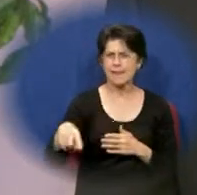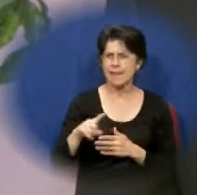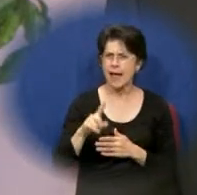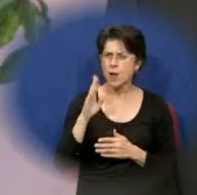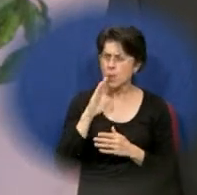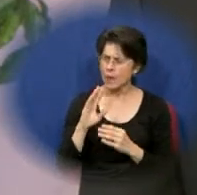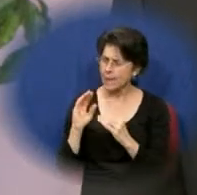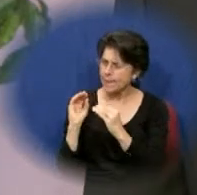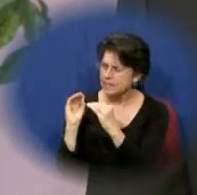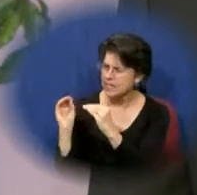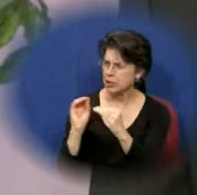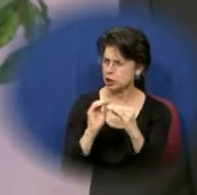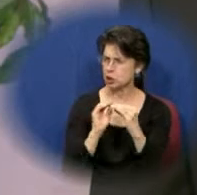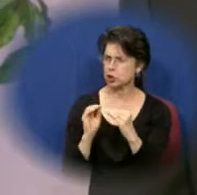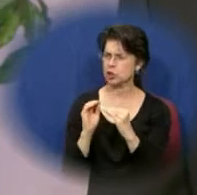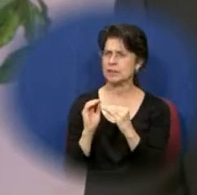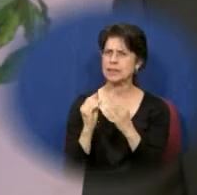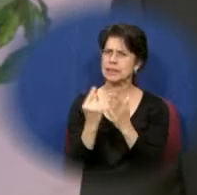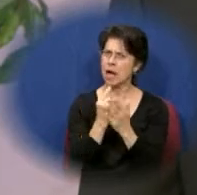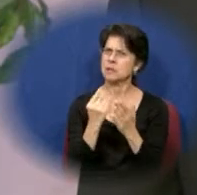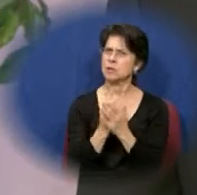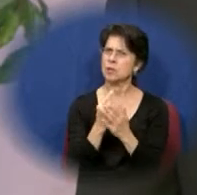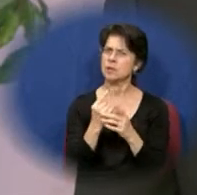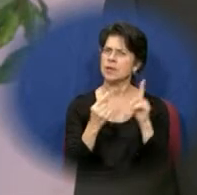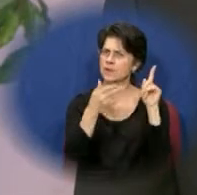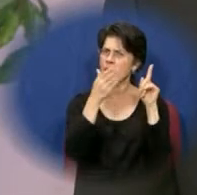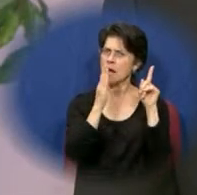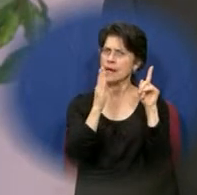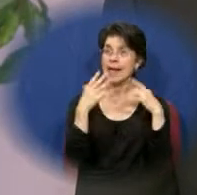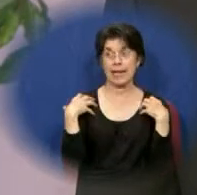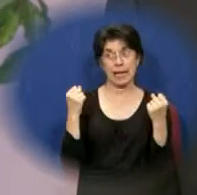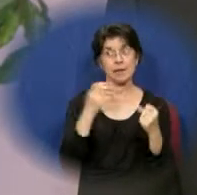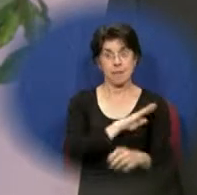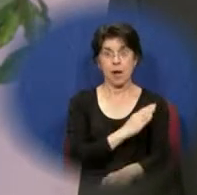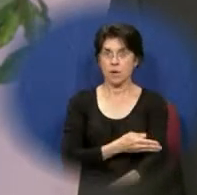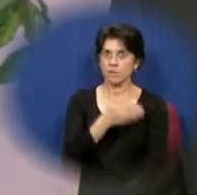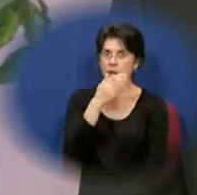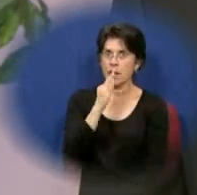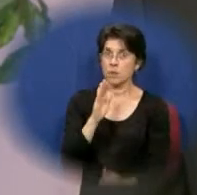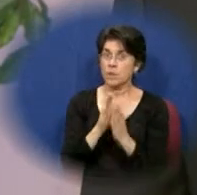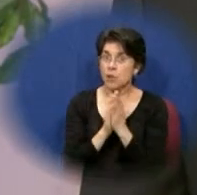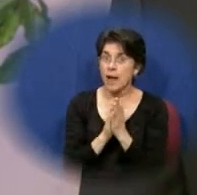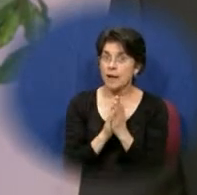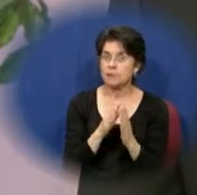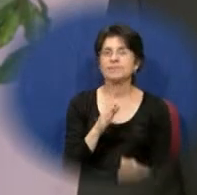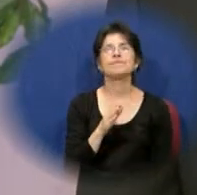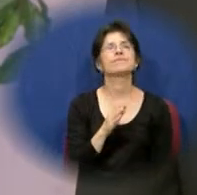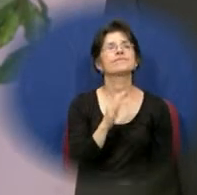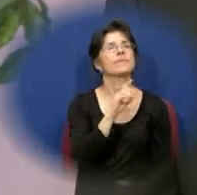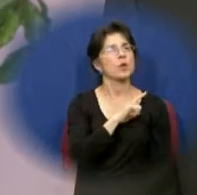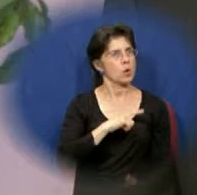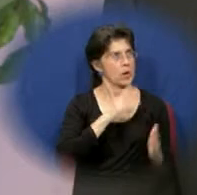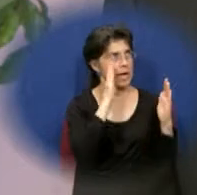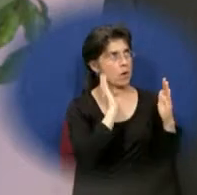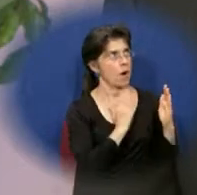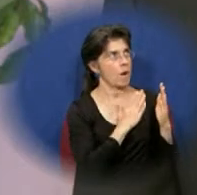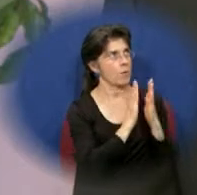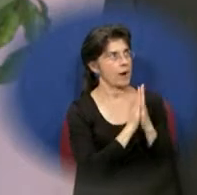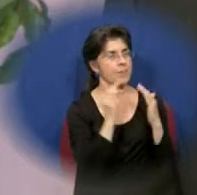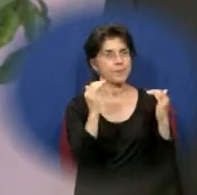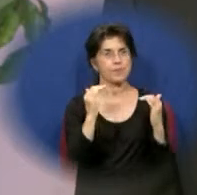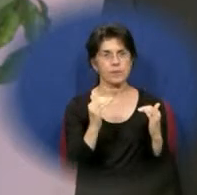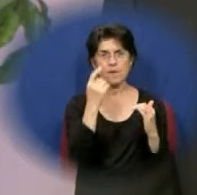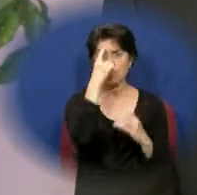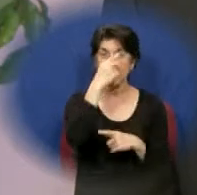the gospel and the healing power of God. We pray to the Lord. Lord, hear our prayer. For the handicapped, the